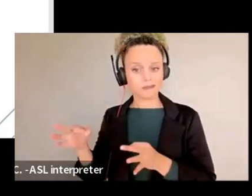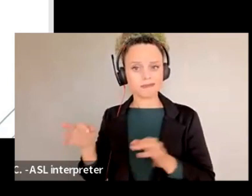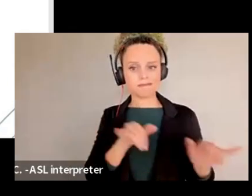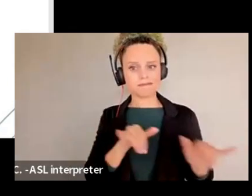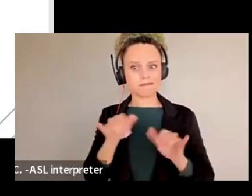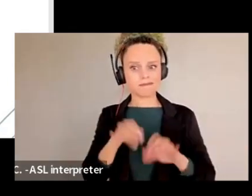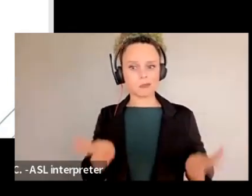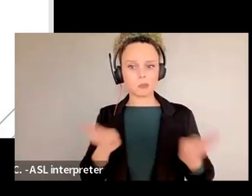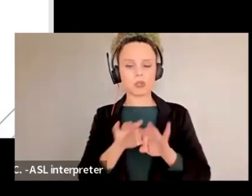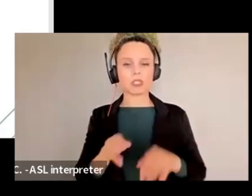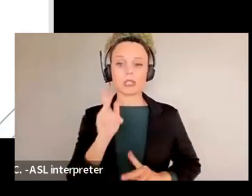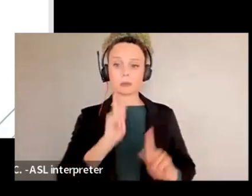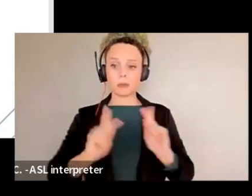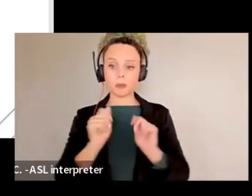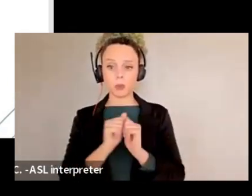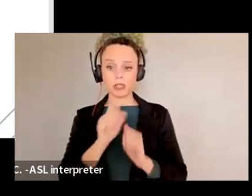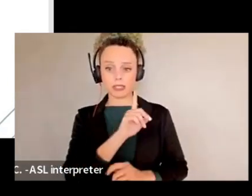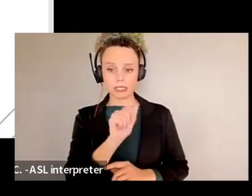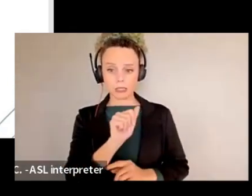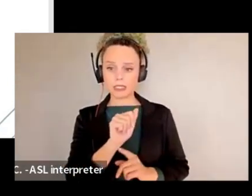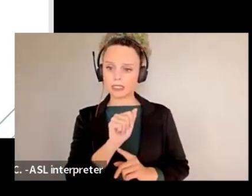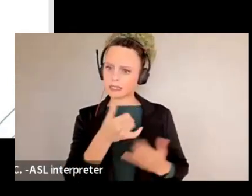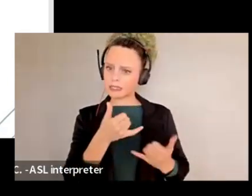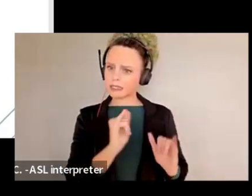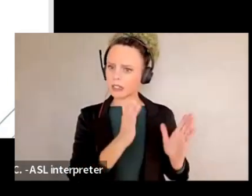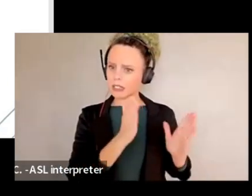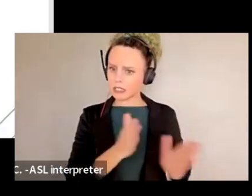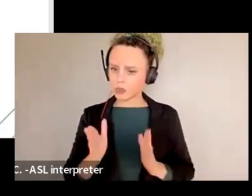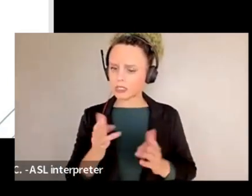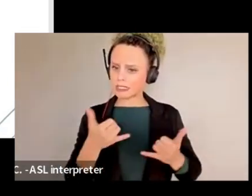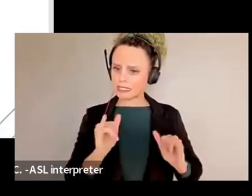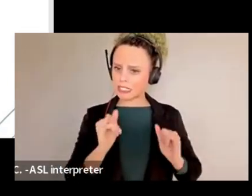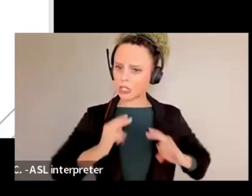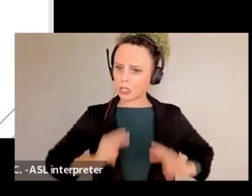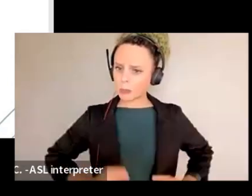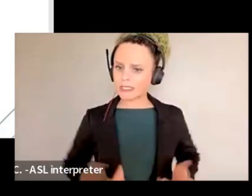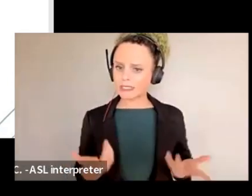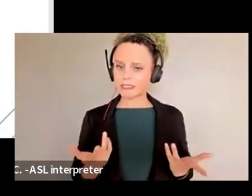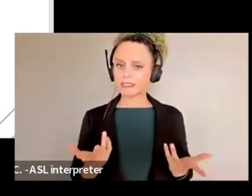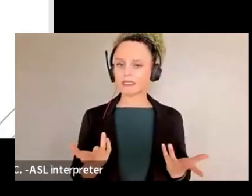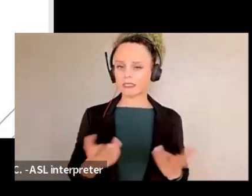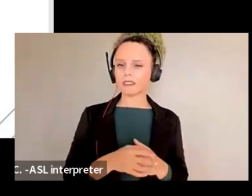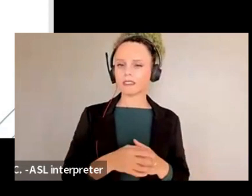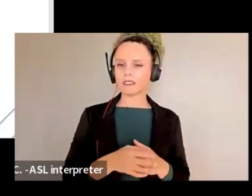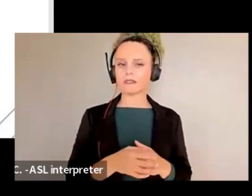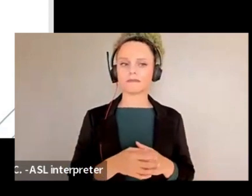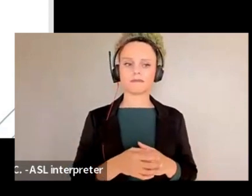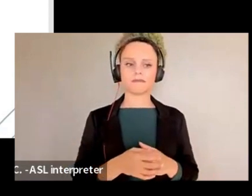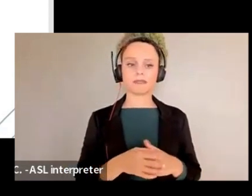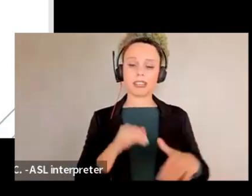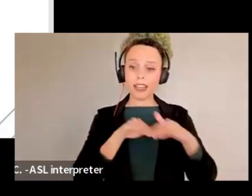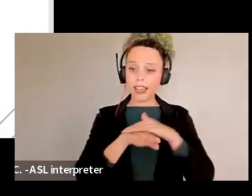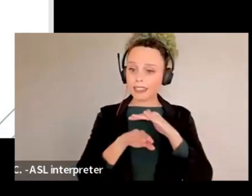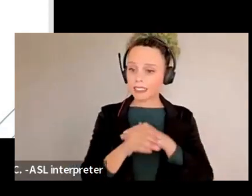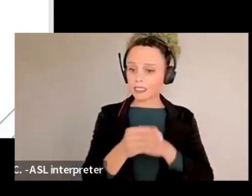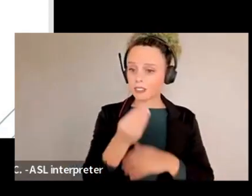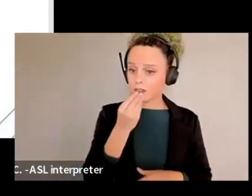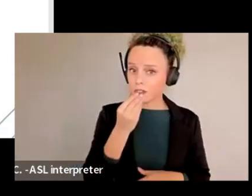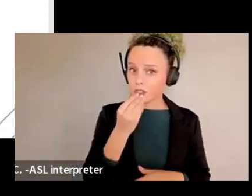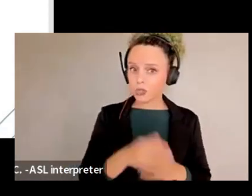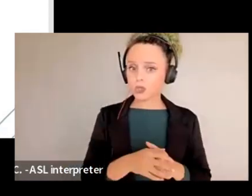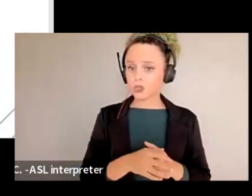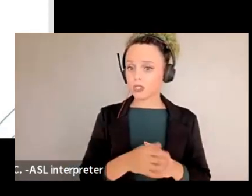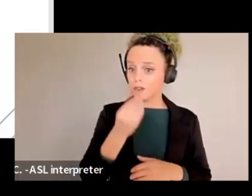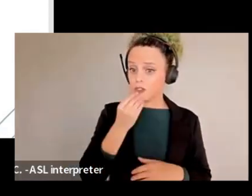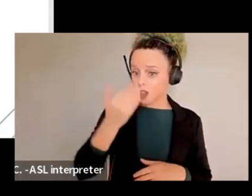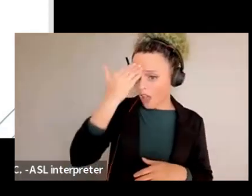non-disabled related food choices are just as important. So people with disabilities are still individuals,